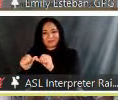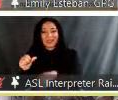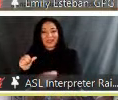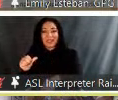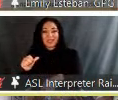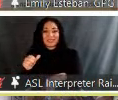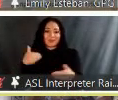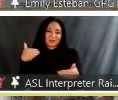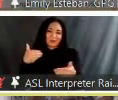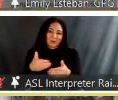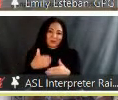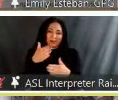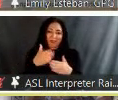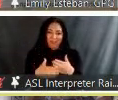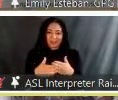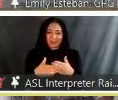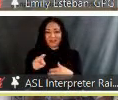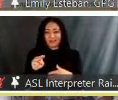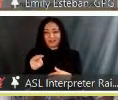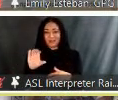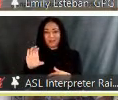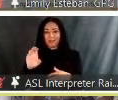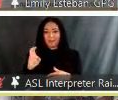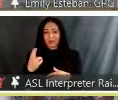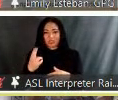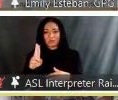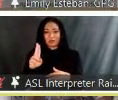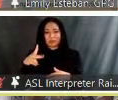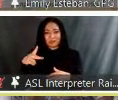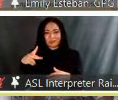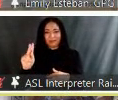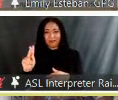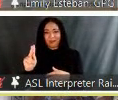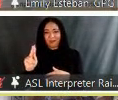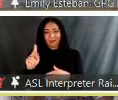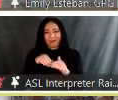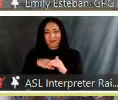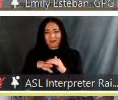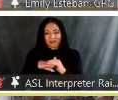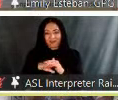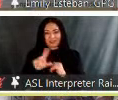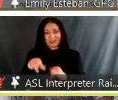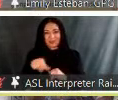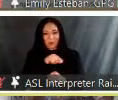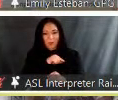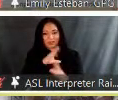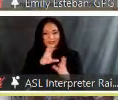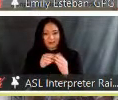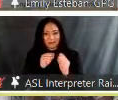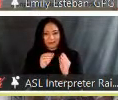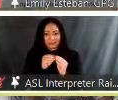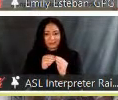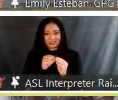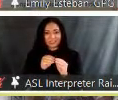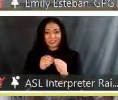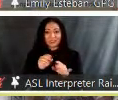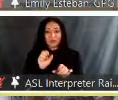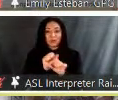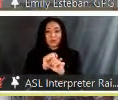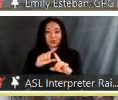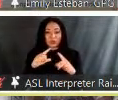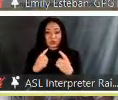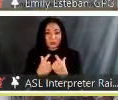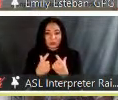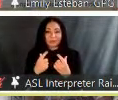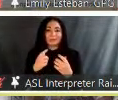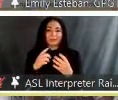are nearing the end of the March UPK Mixed Delivery Quality and Access meeting. Workgroup members are welcome to share additional reflections